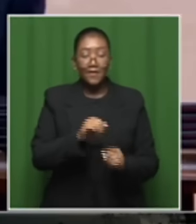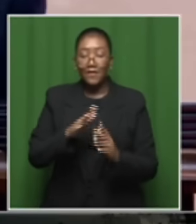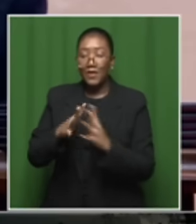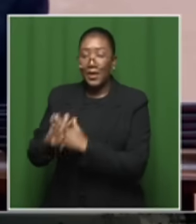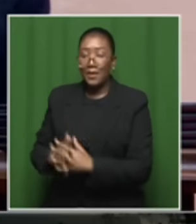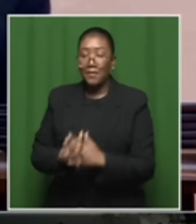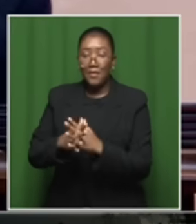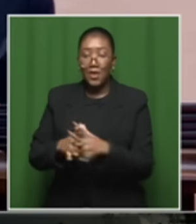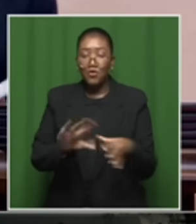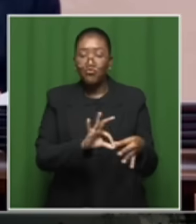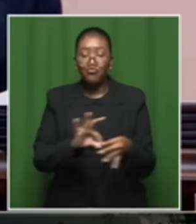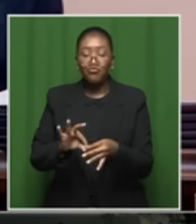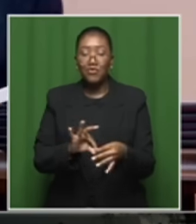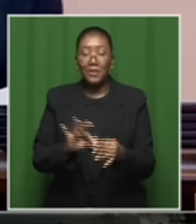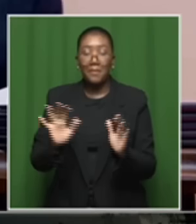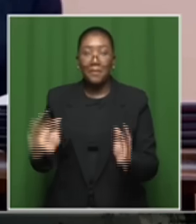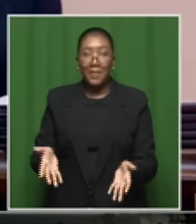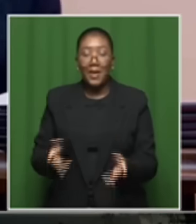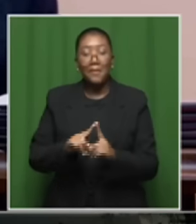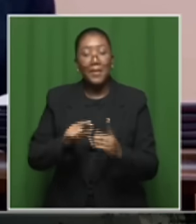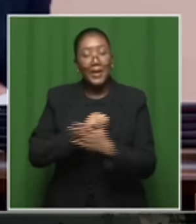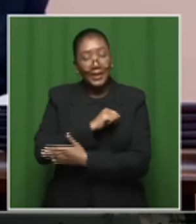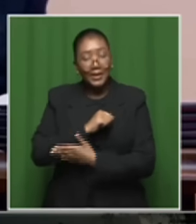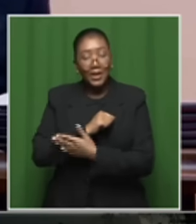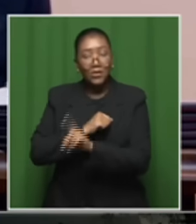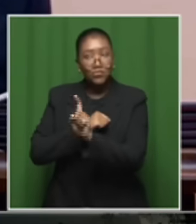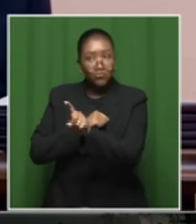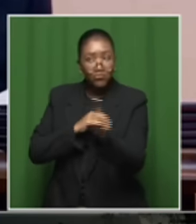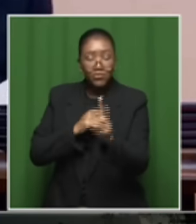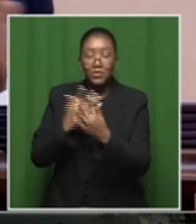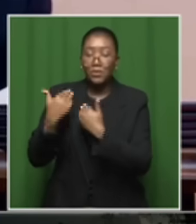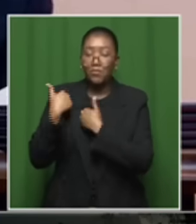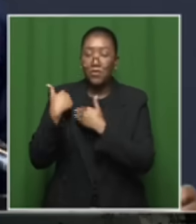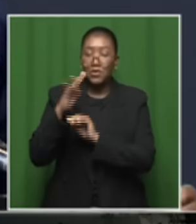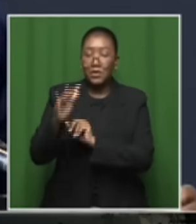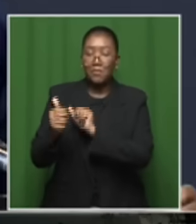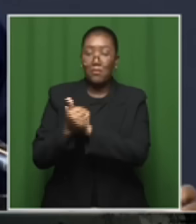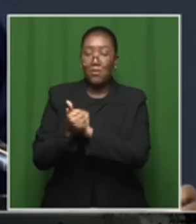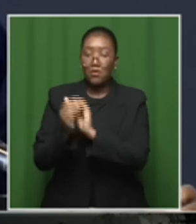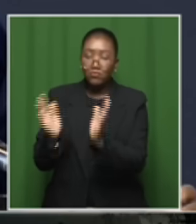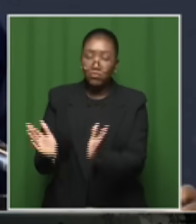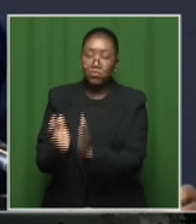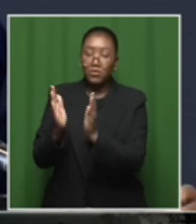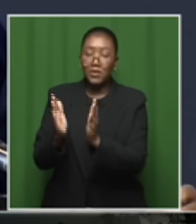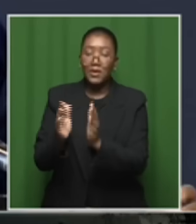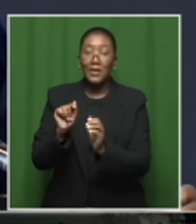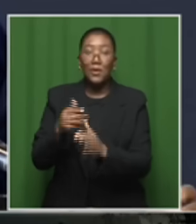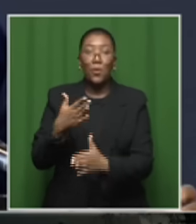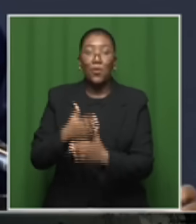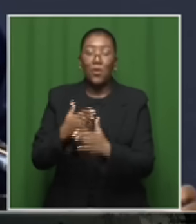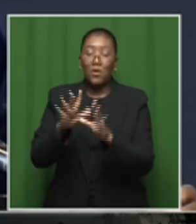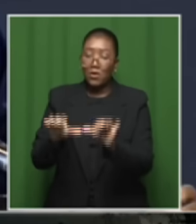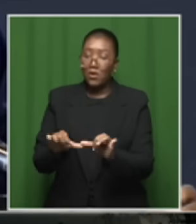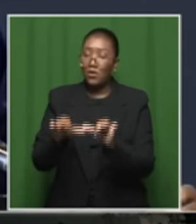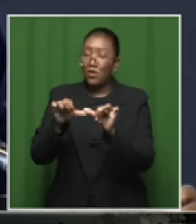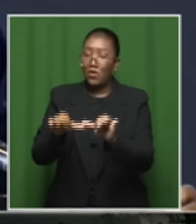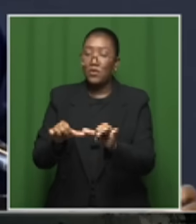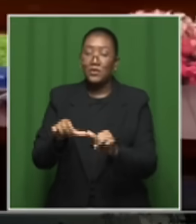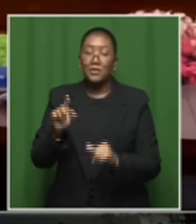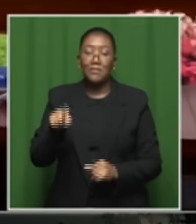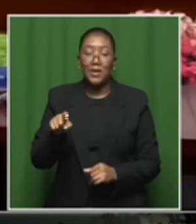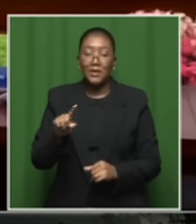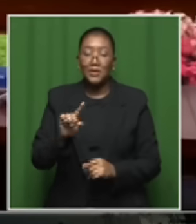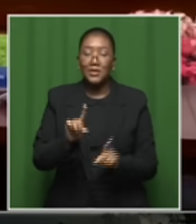at other regions and other countries and other partners. And therefore the work continues on the